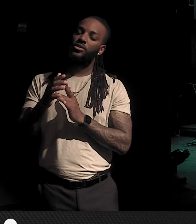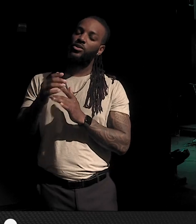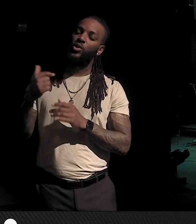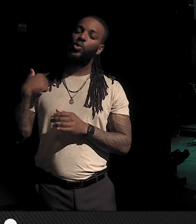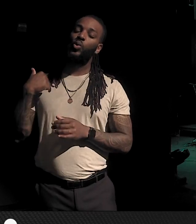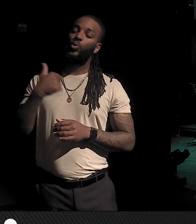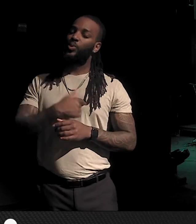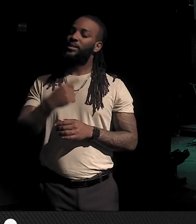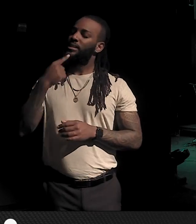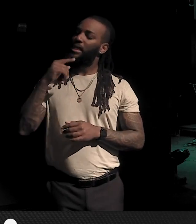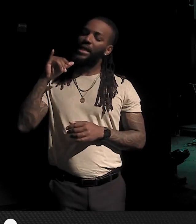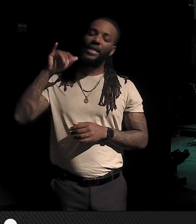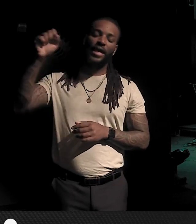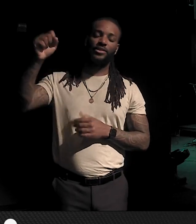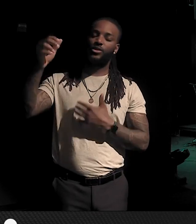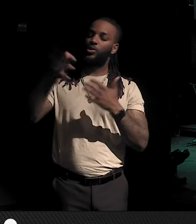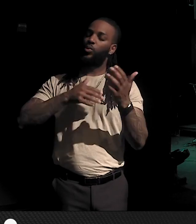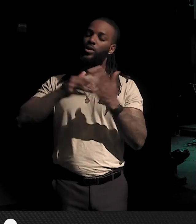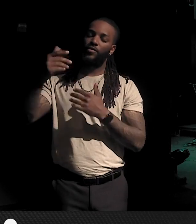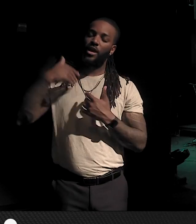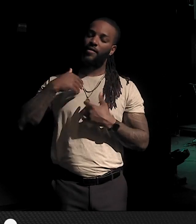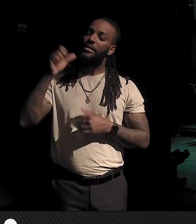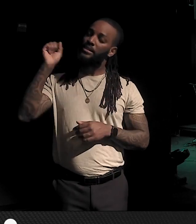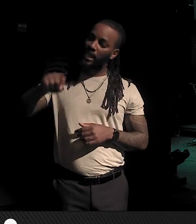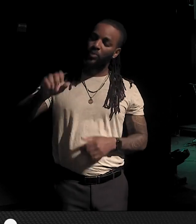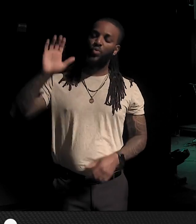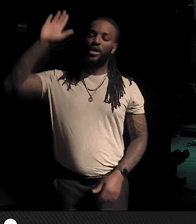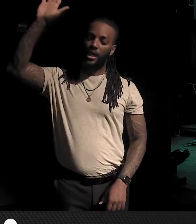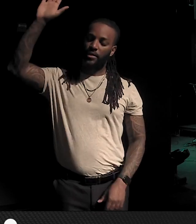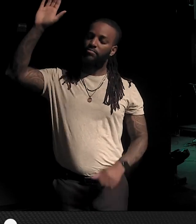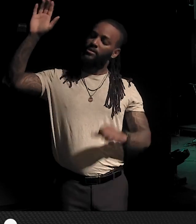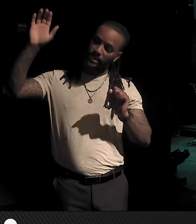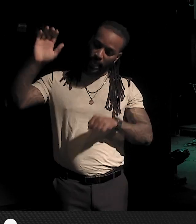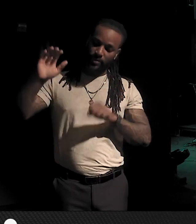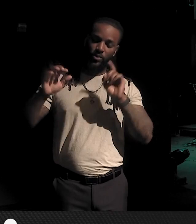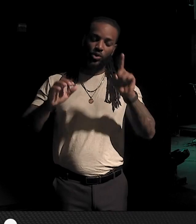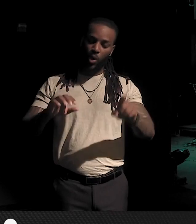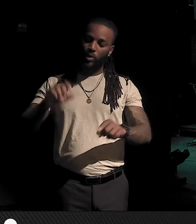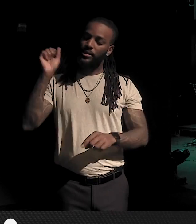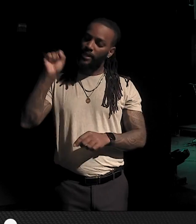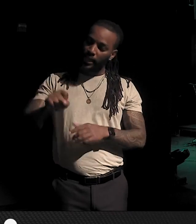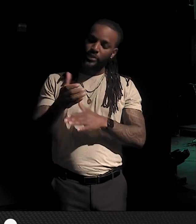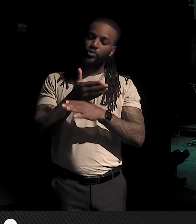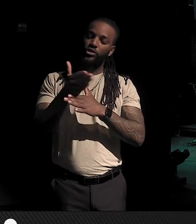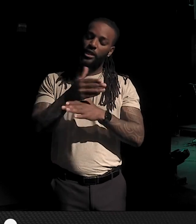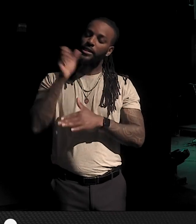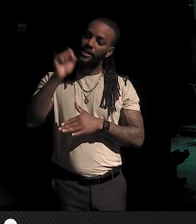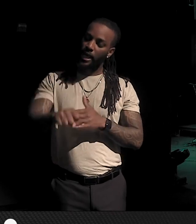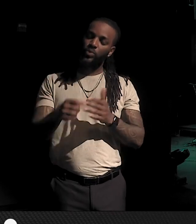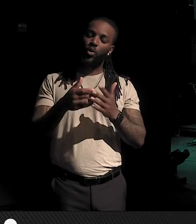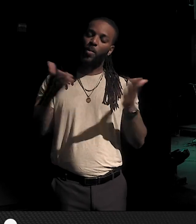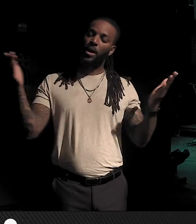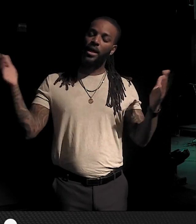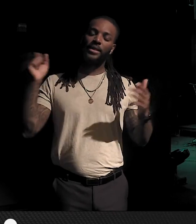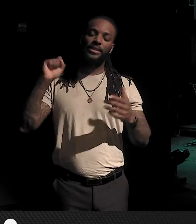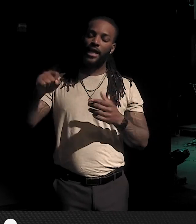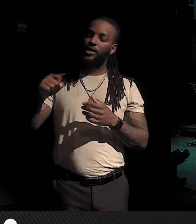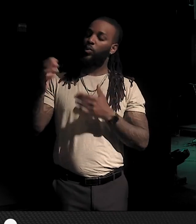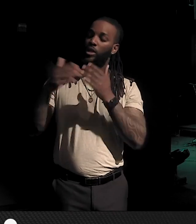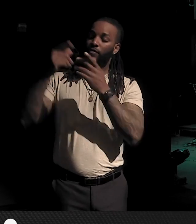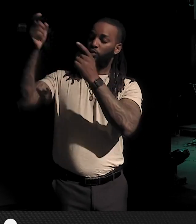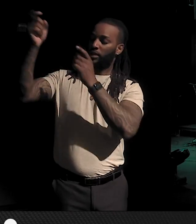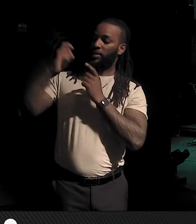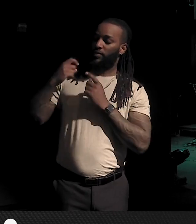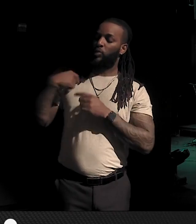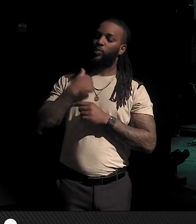yes to whatever you have for us. Yes, we'll raise our hand. Yes, we'll go. Yes, we'll share. Yes, we'll open our hands. Yes, we'll give you back what you first gave us.